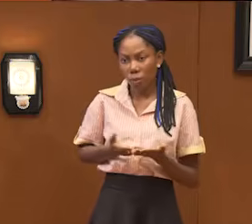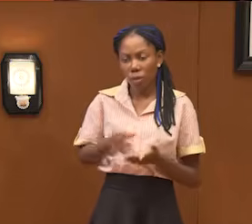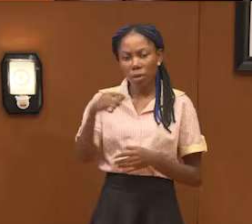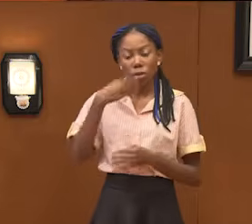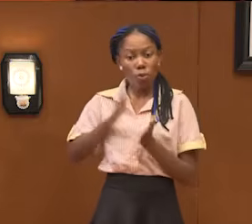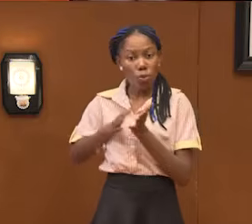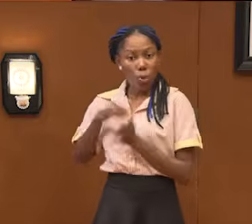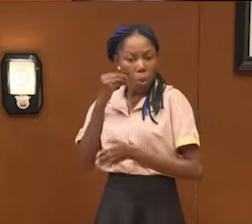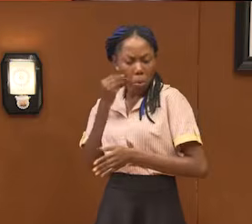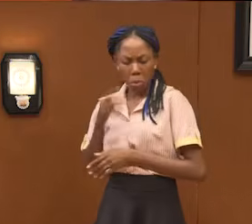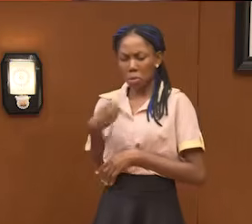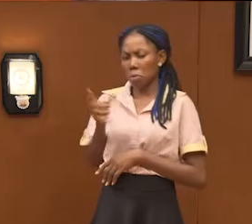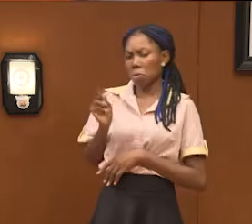house?